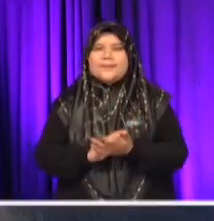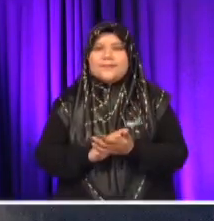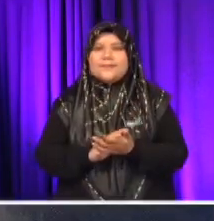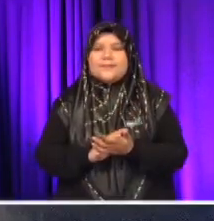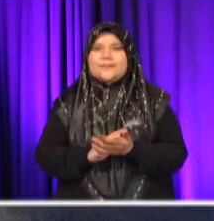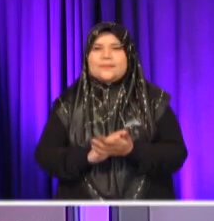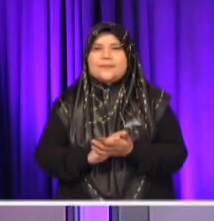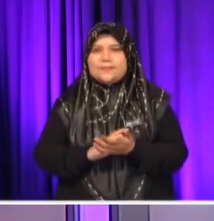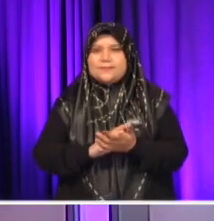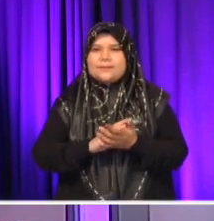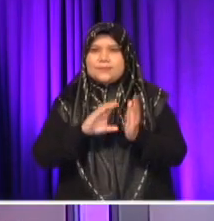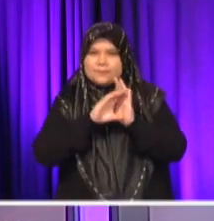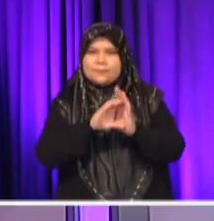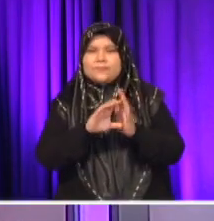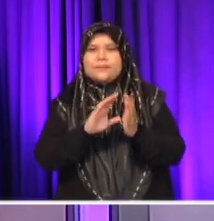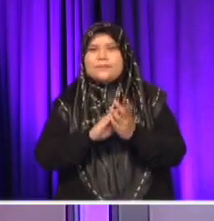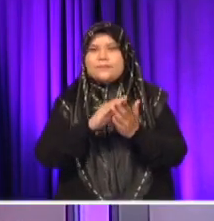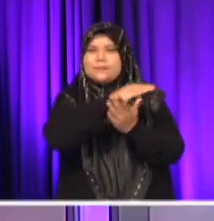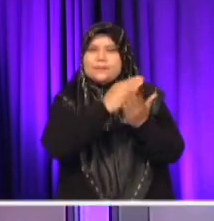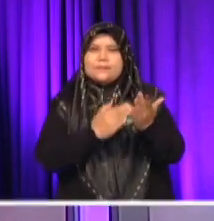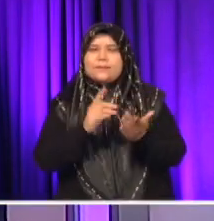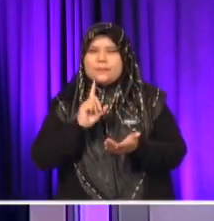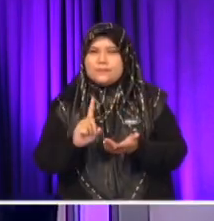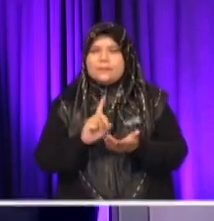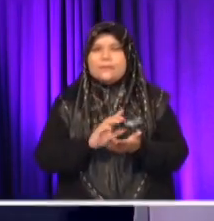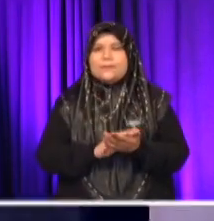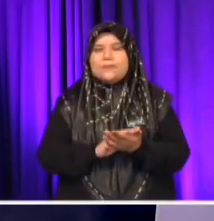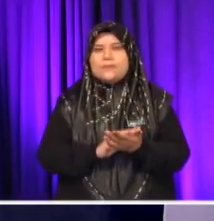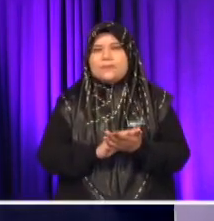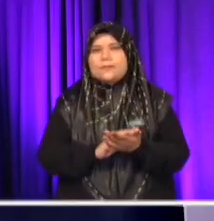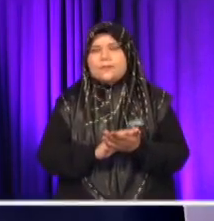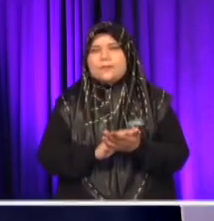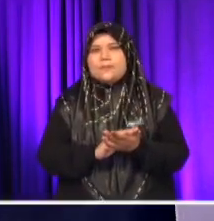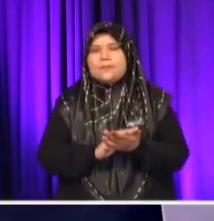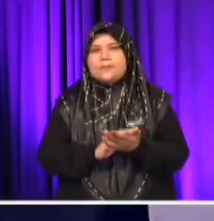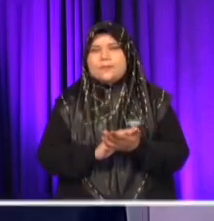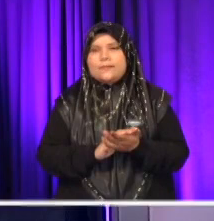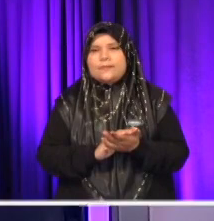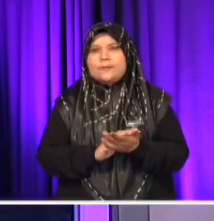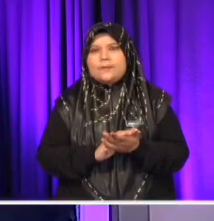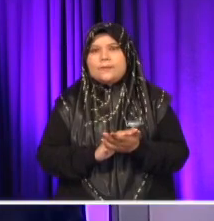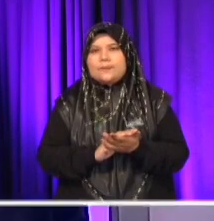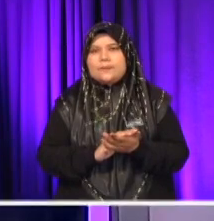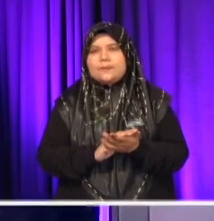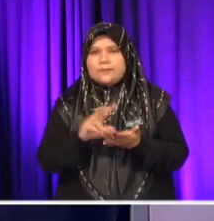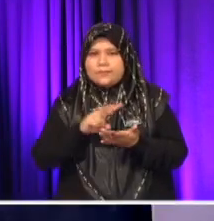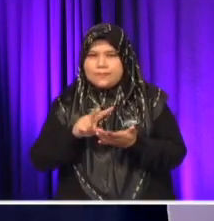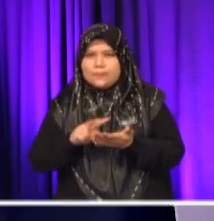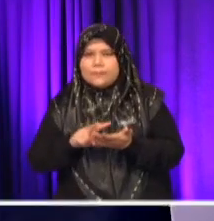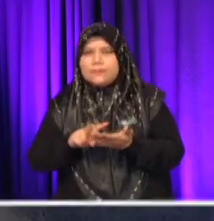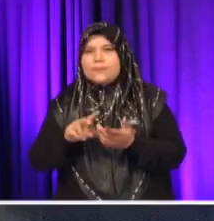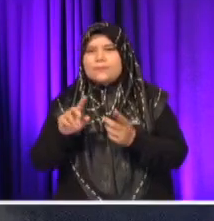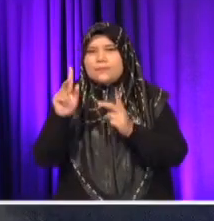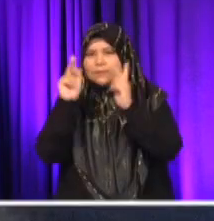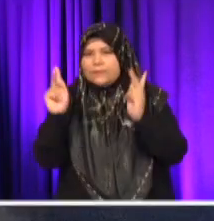so this is a sample for part 1, and this is a notice. Okay, all right. So over to you, should I Chris. read the Yes, passage? yes, please.